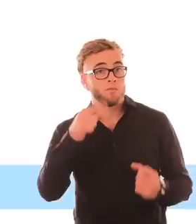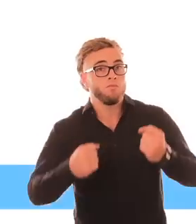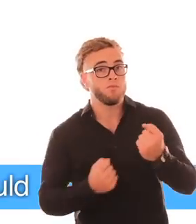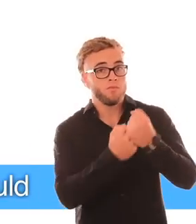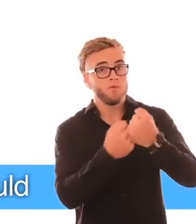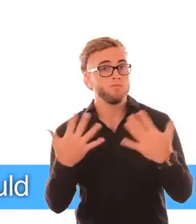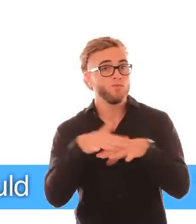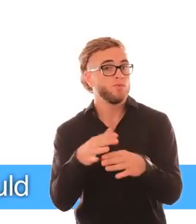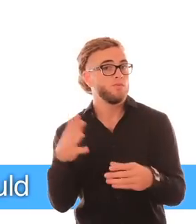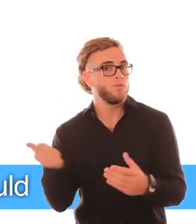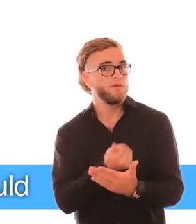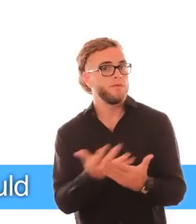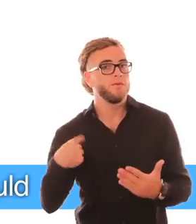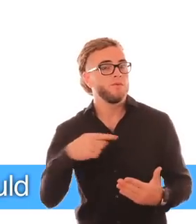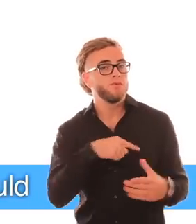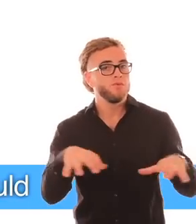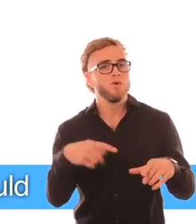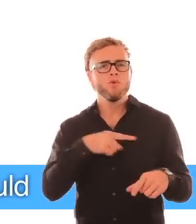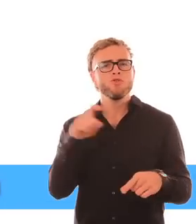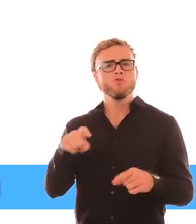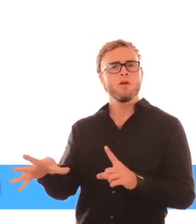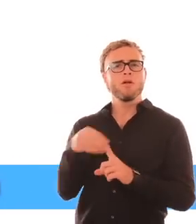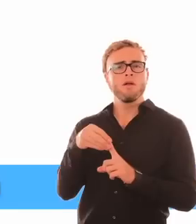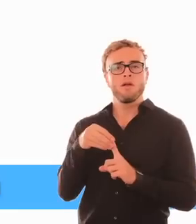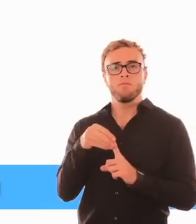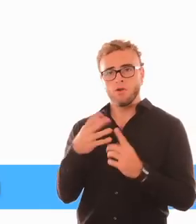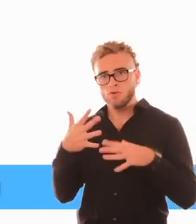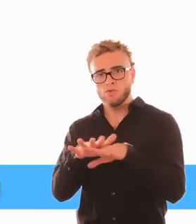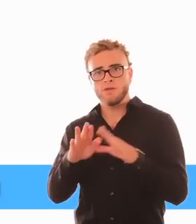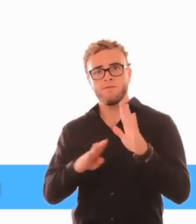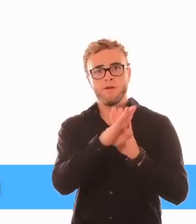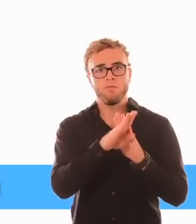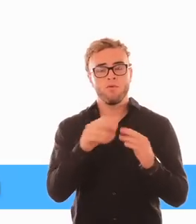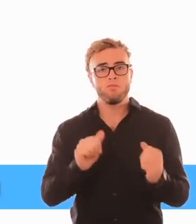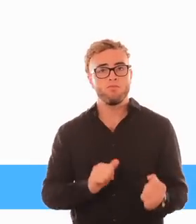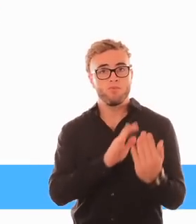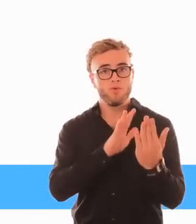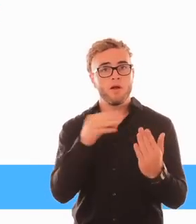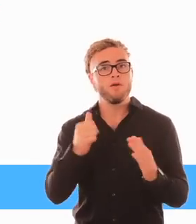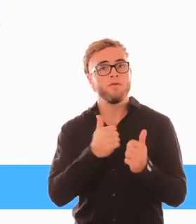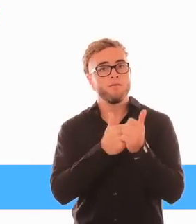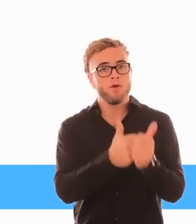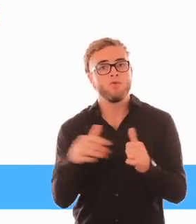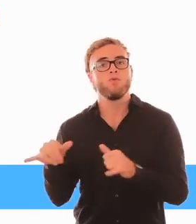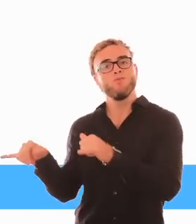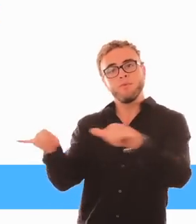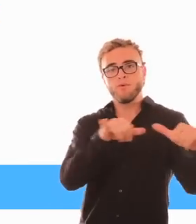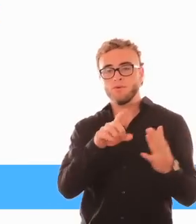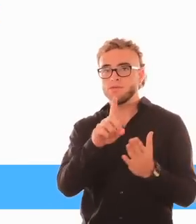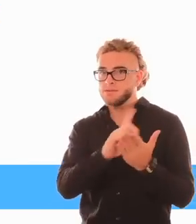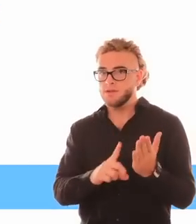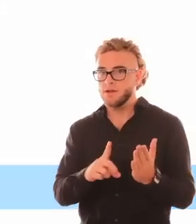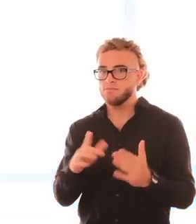To promote inclusion in everything we do, we should adopt an inclusive development approach and follow universal design